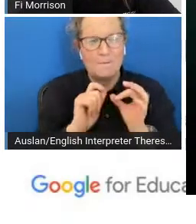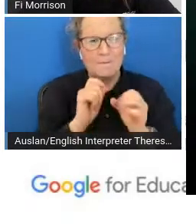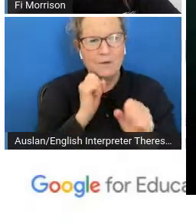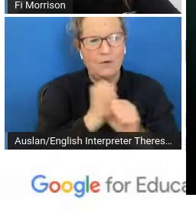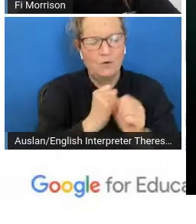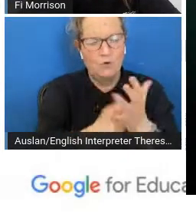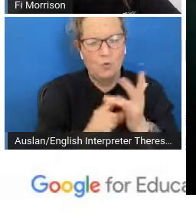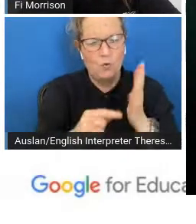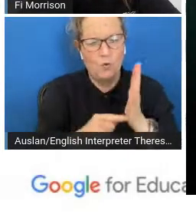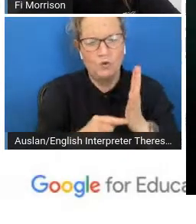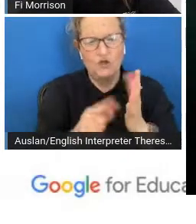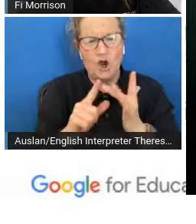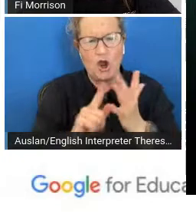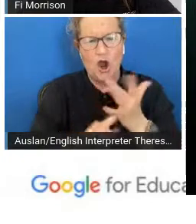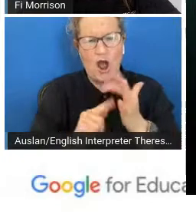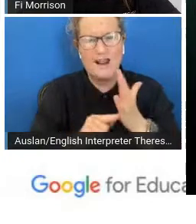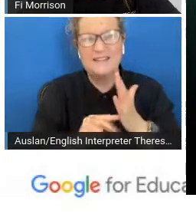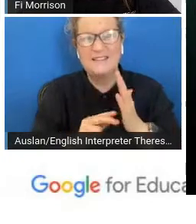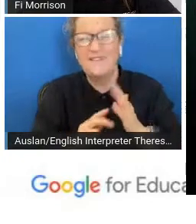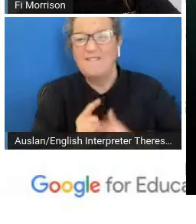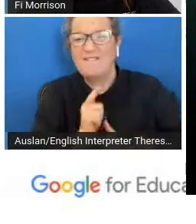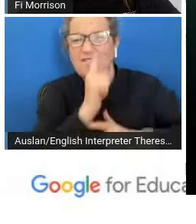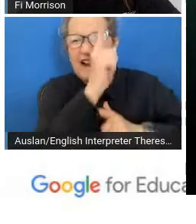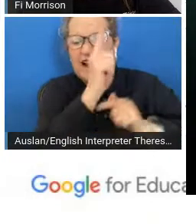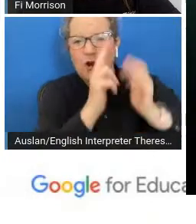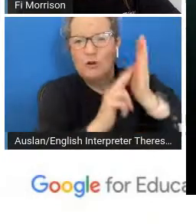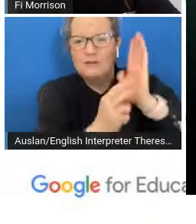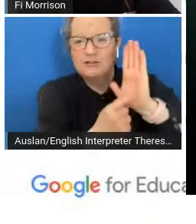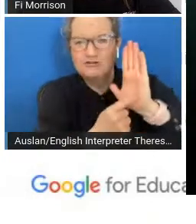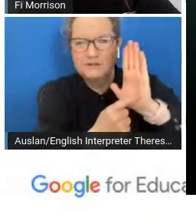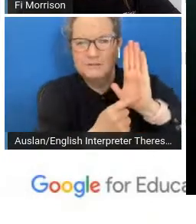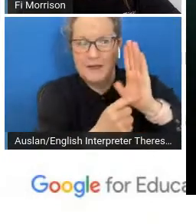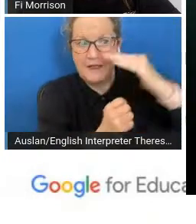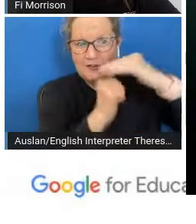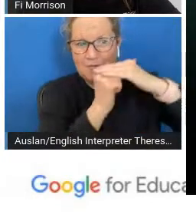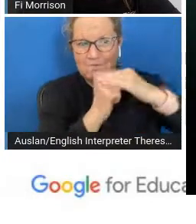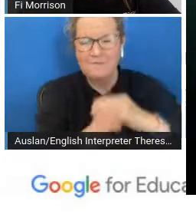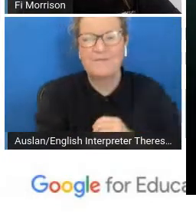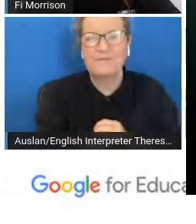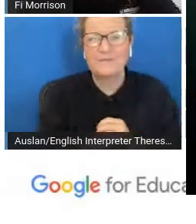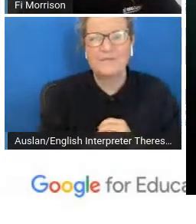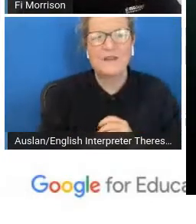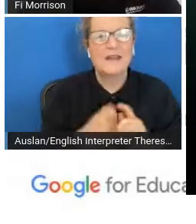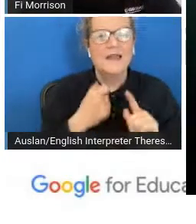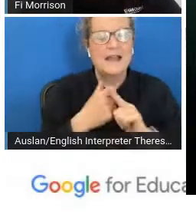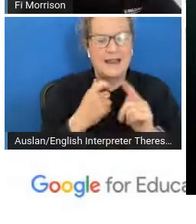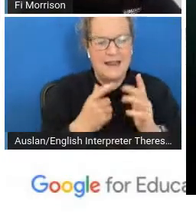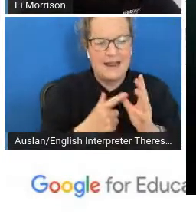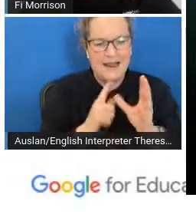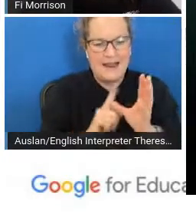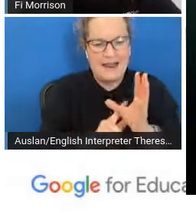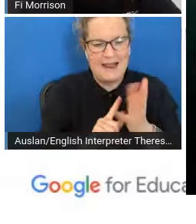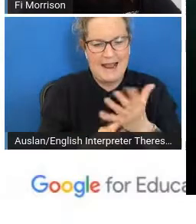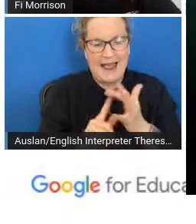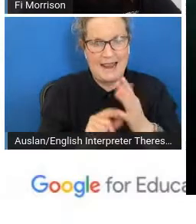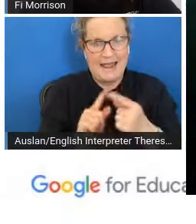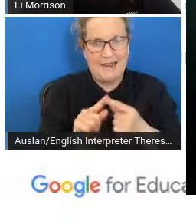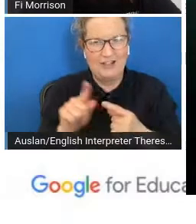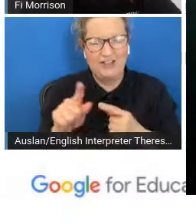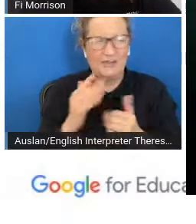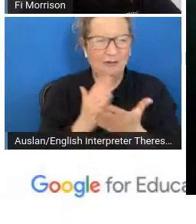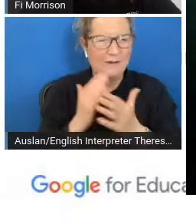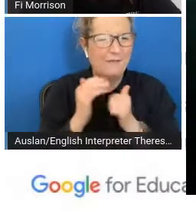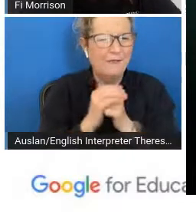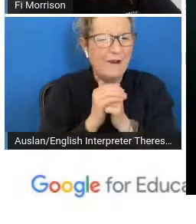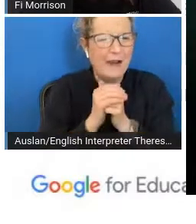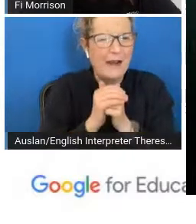at the top of the Northern Territory. And, Caitlin's a really special friend of mine because she's the only child that I've made a promise to